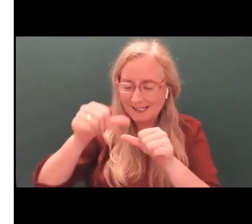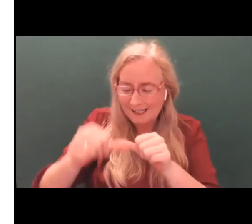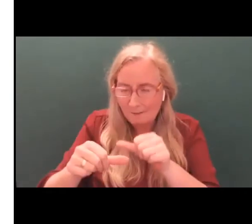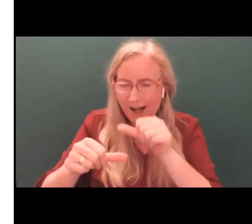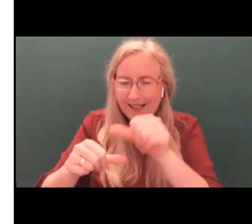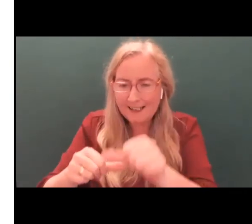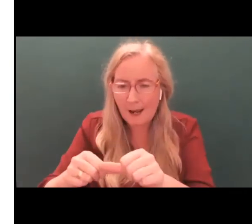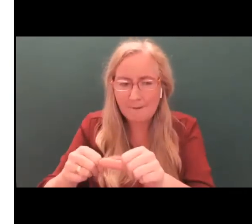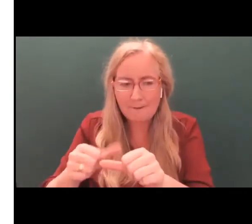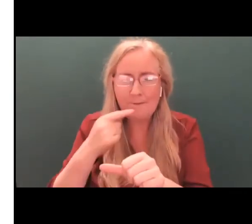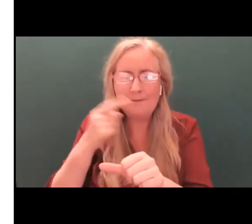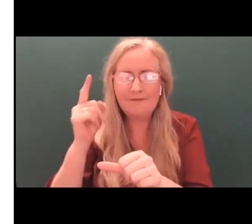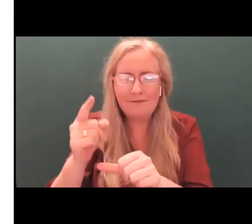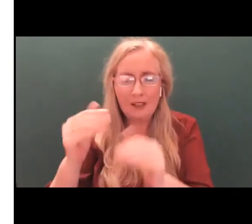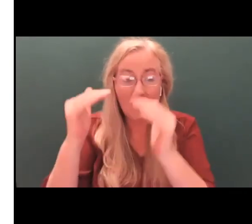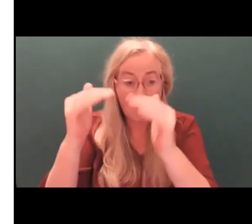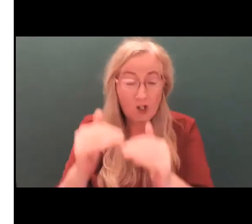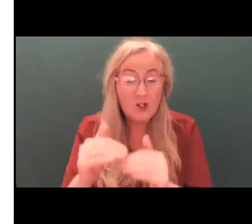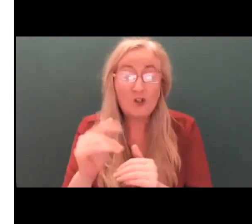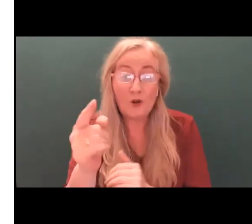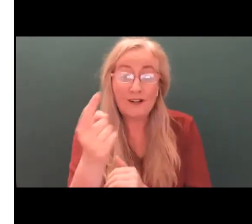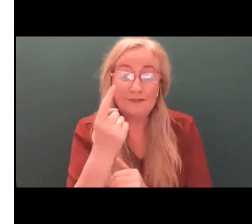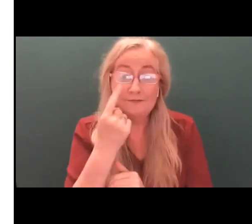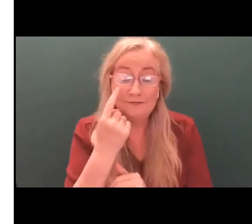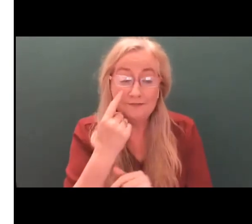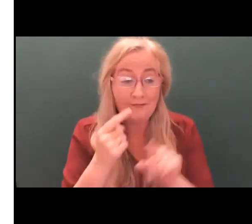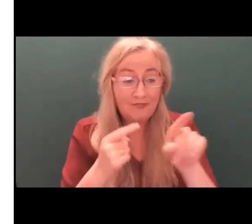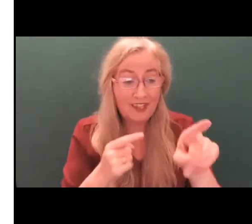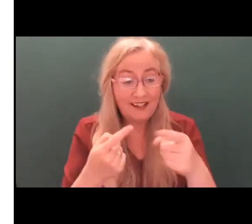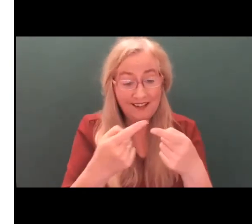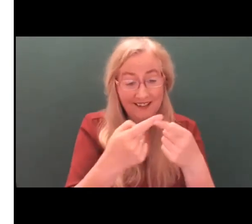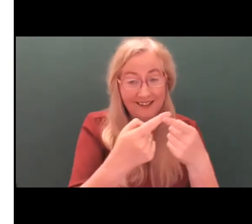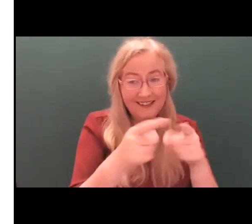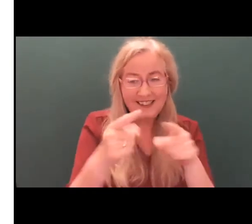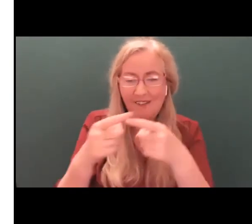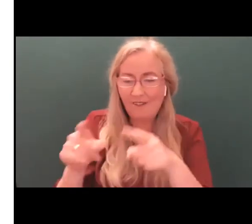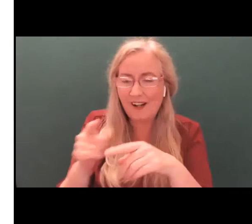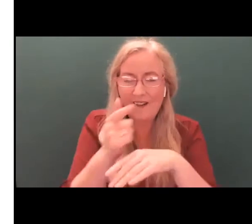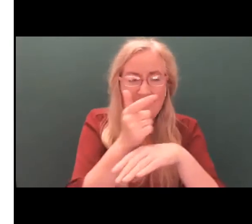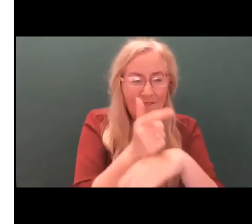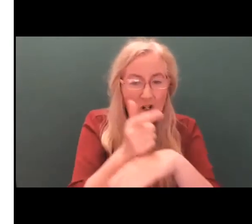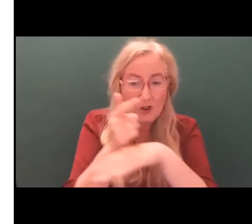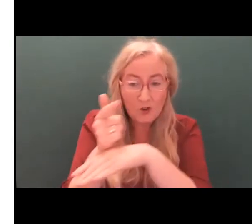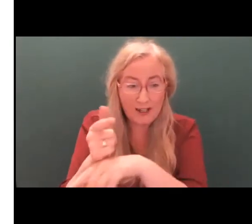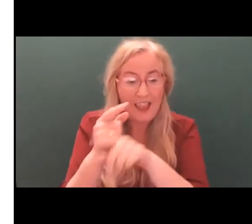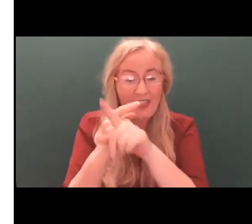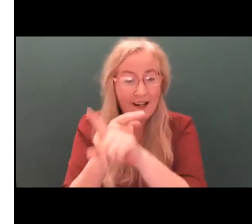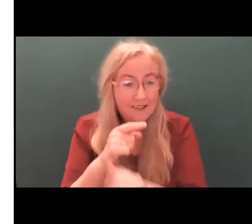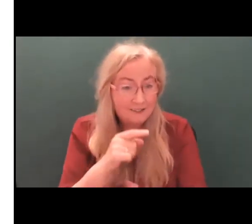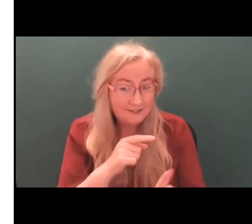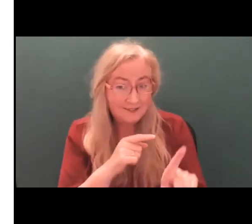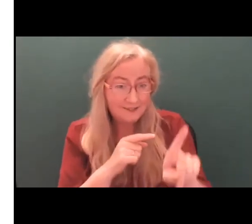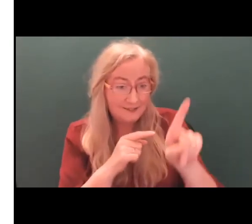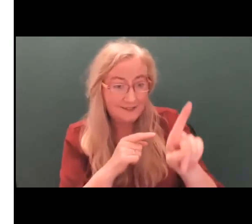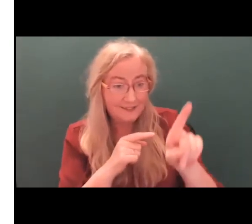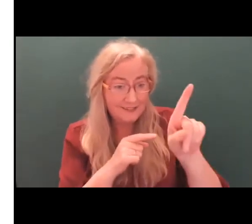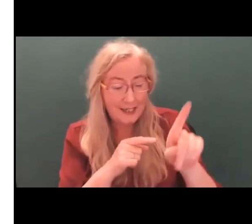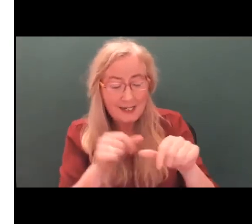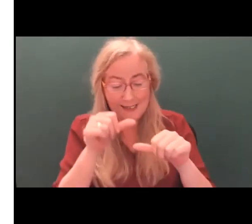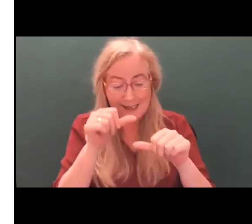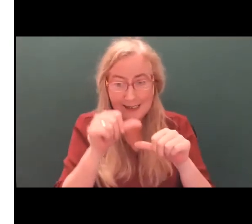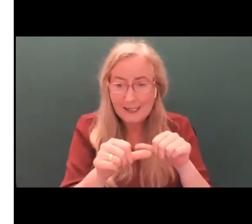So in front of us, then you'll see the various videos, and then up here you'll see those